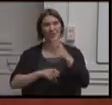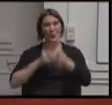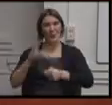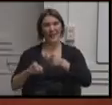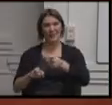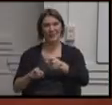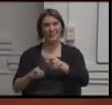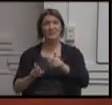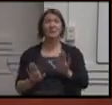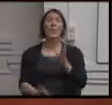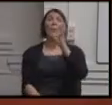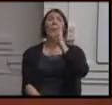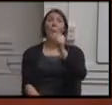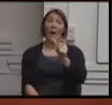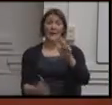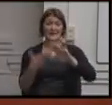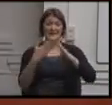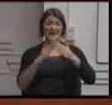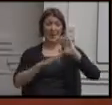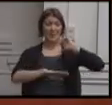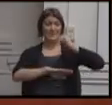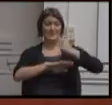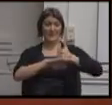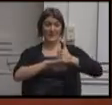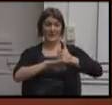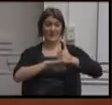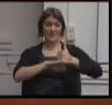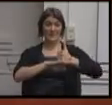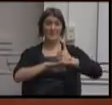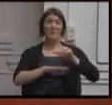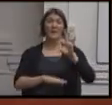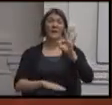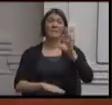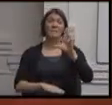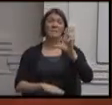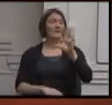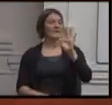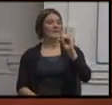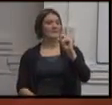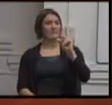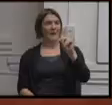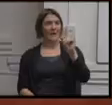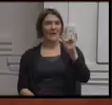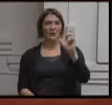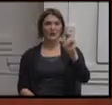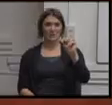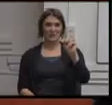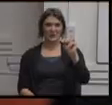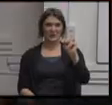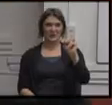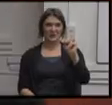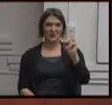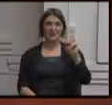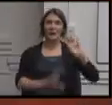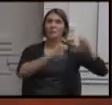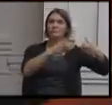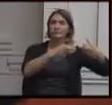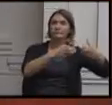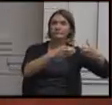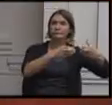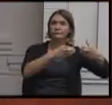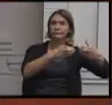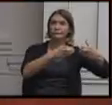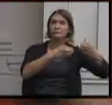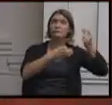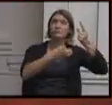ideal approach would be if the town created a Town of Brattleboro Foundation, adjunct to the town, of course, with some of the